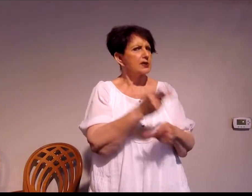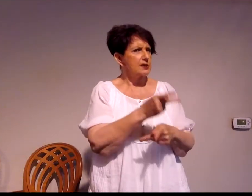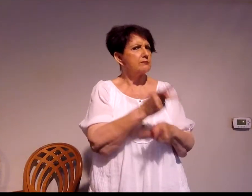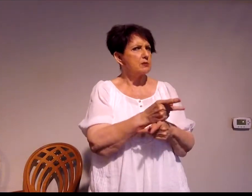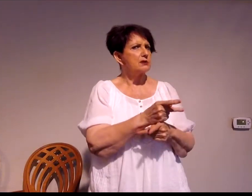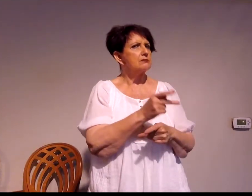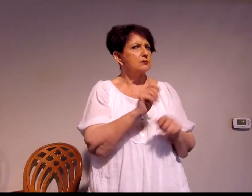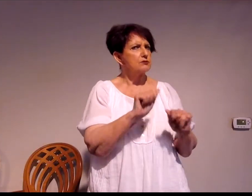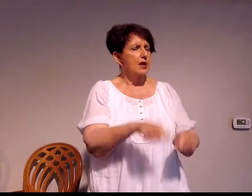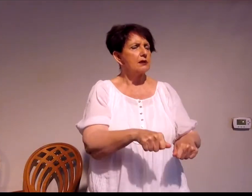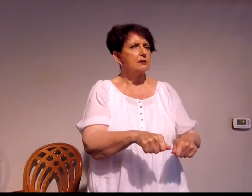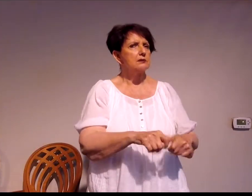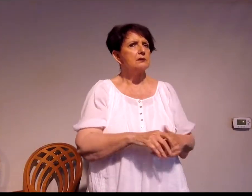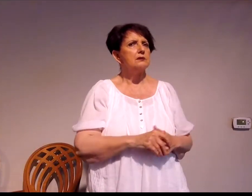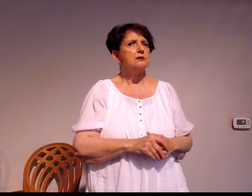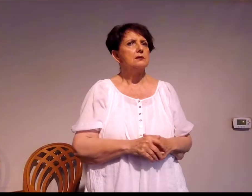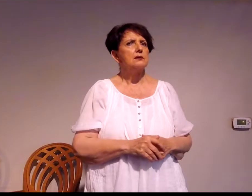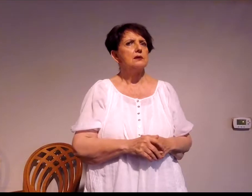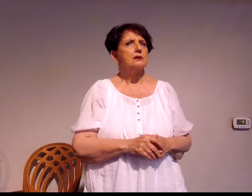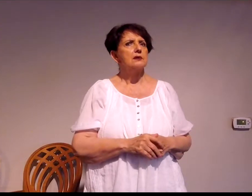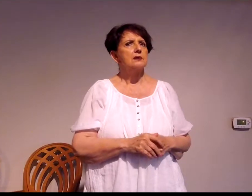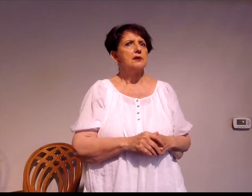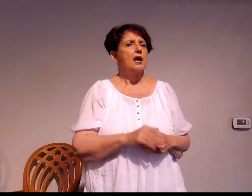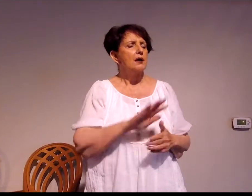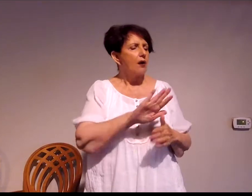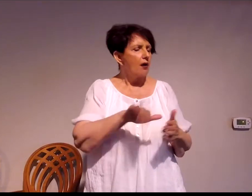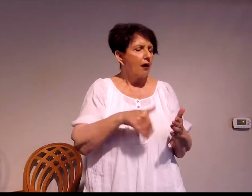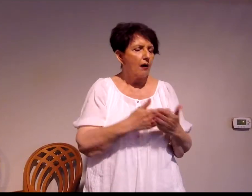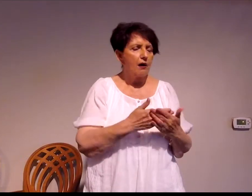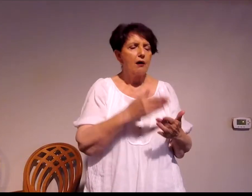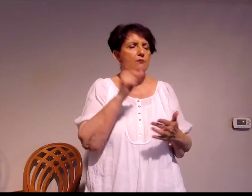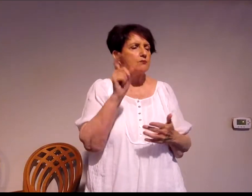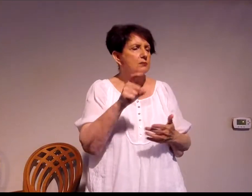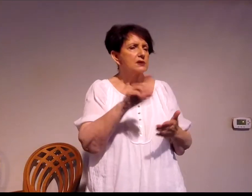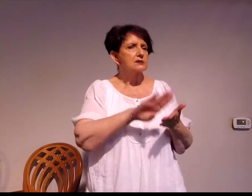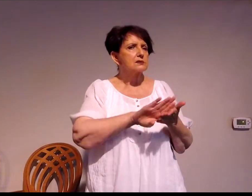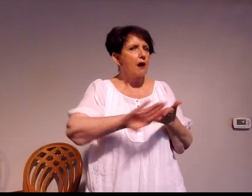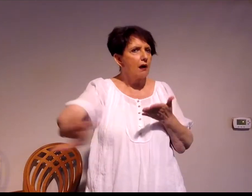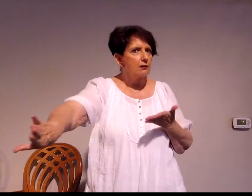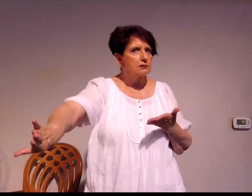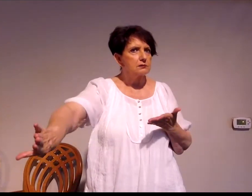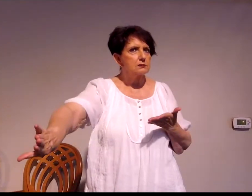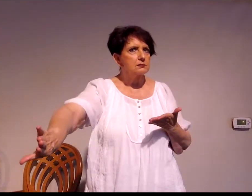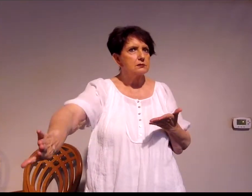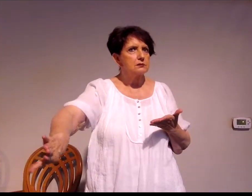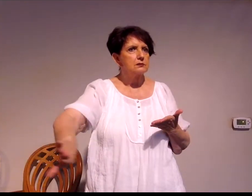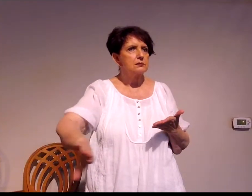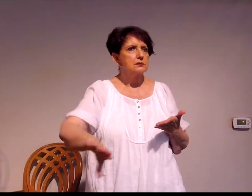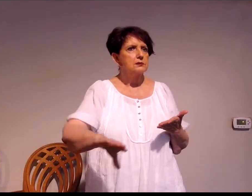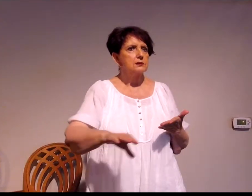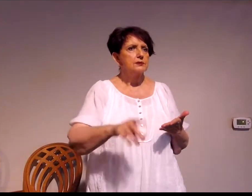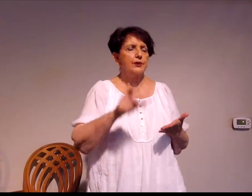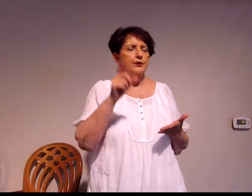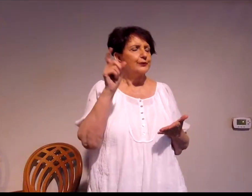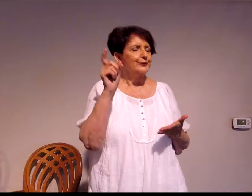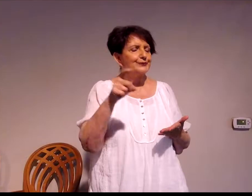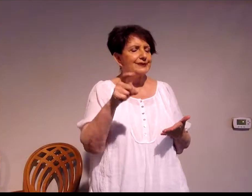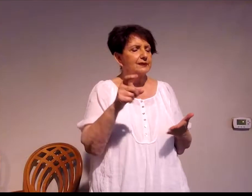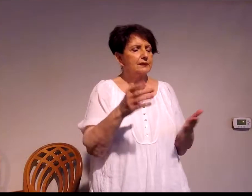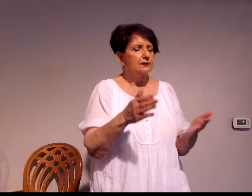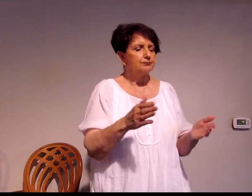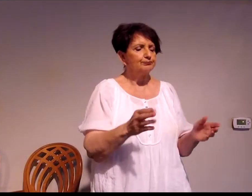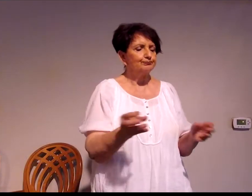Whatever it is, it all has to go. It isn't good enough to box it up and set it